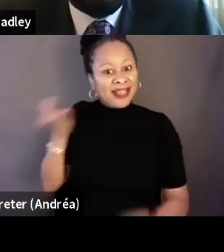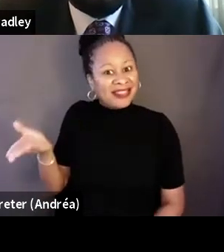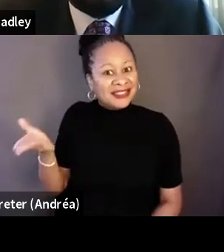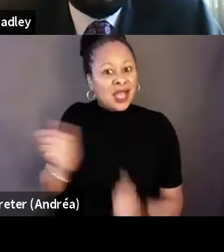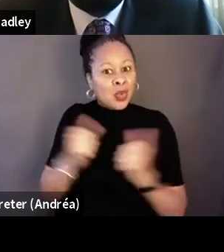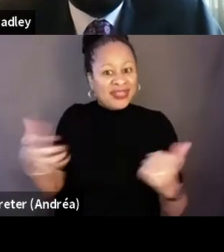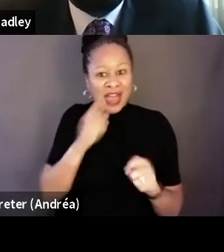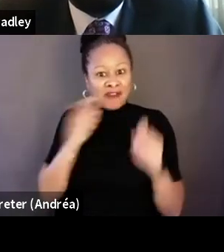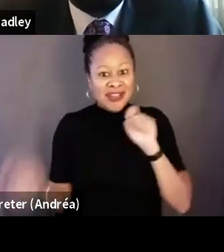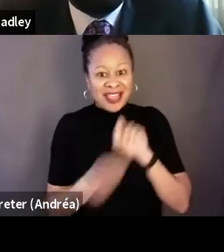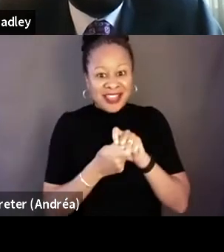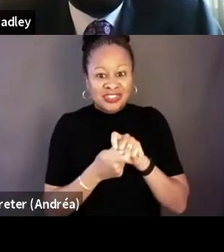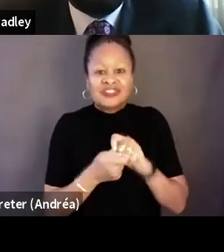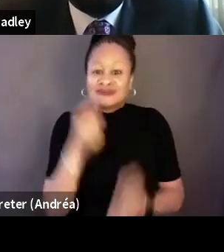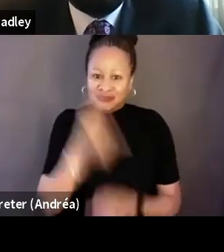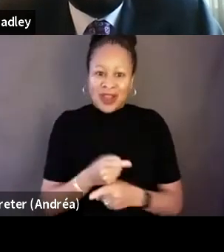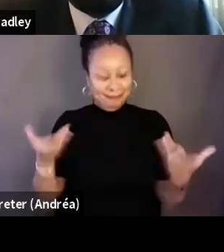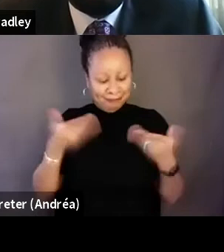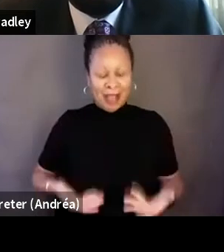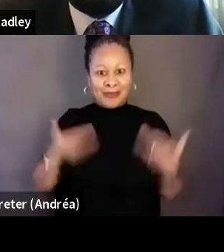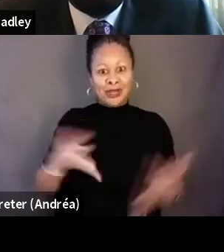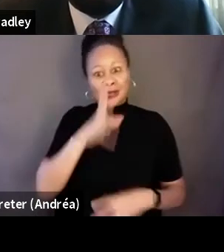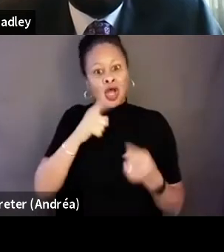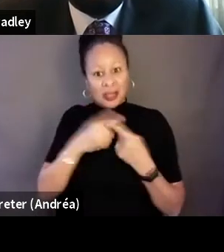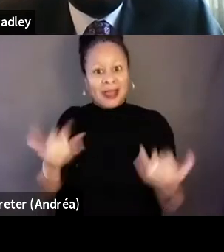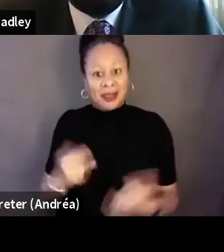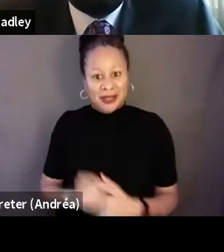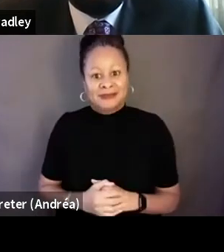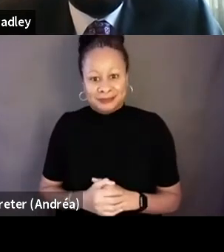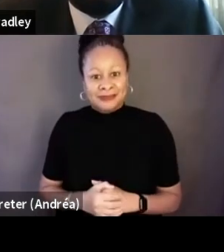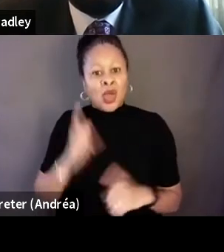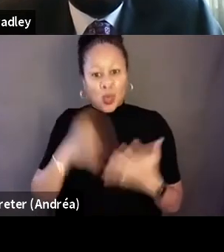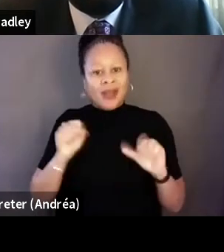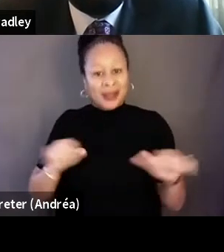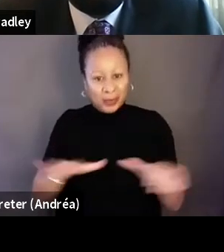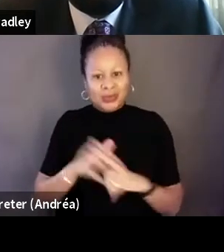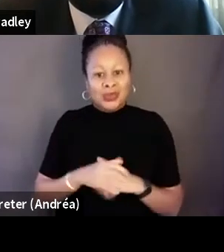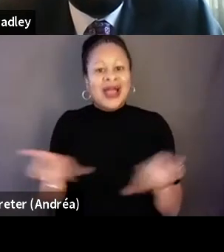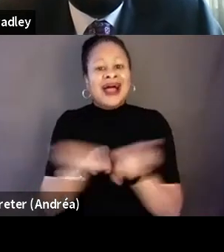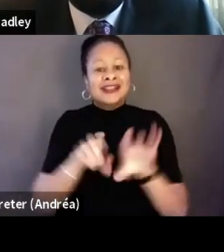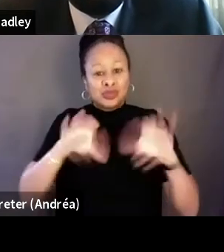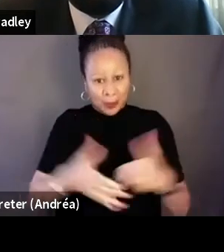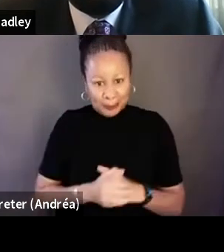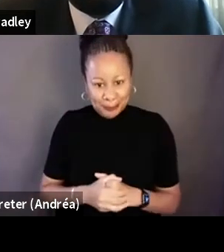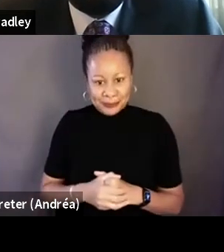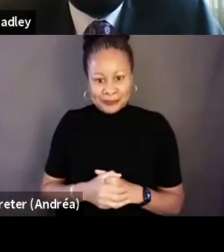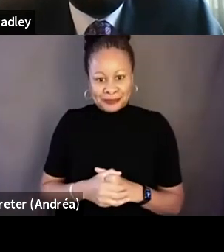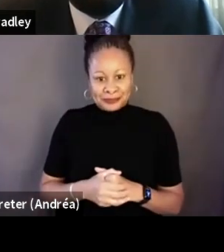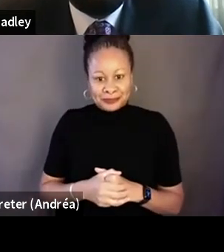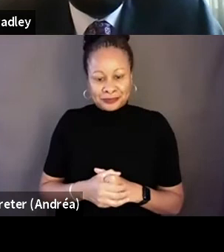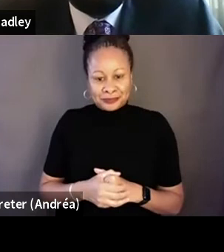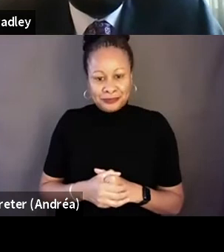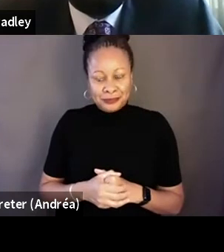without retaliation. So here I am talking about this. What can we do as a group? And